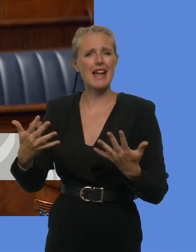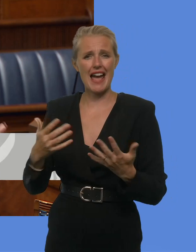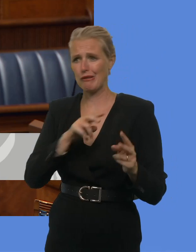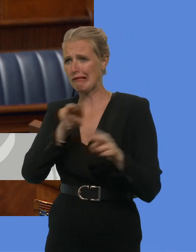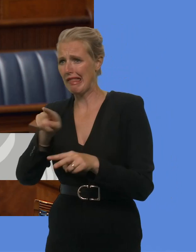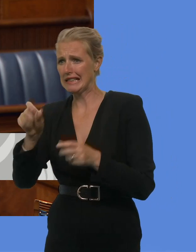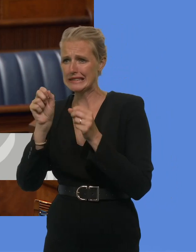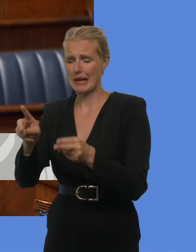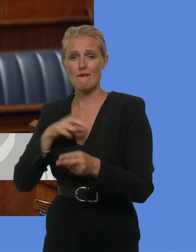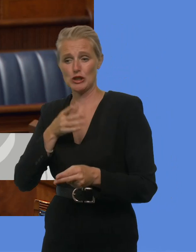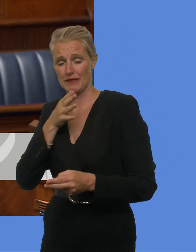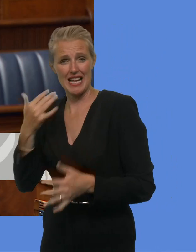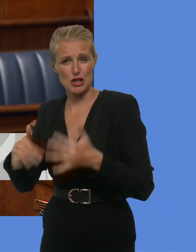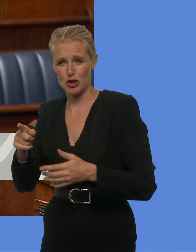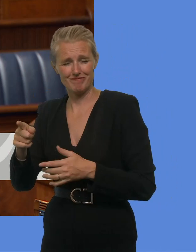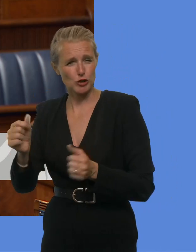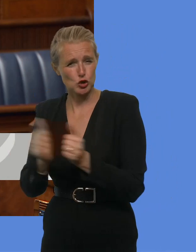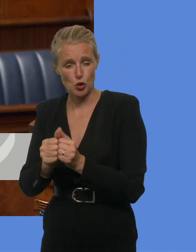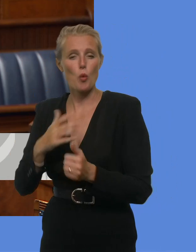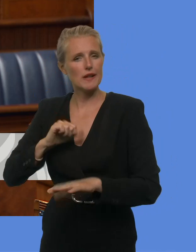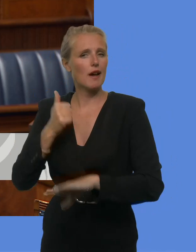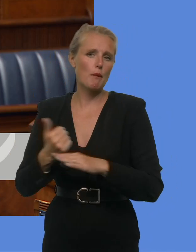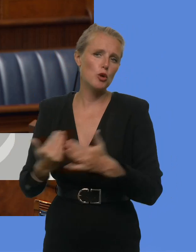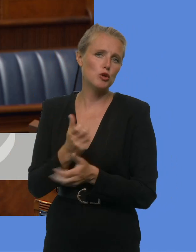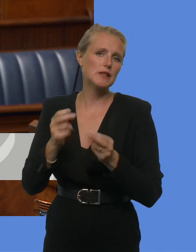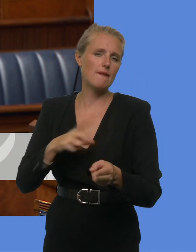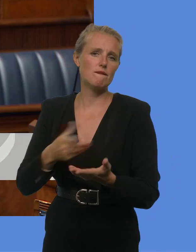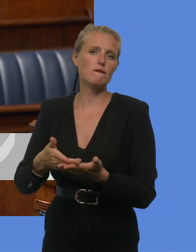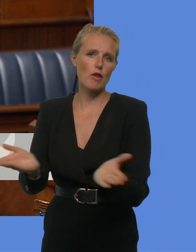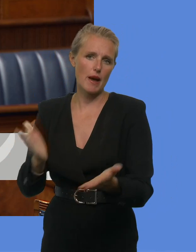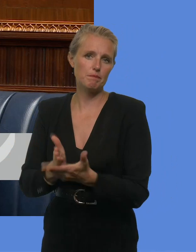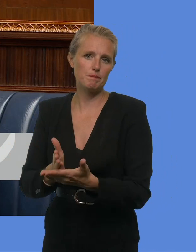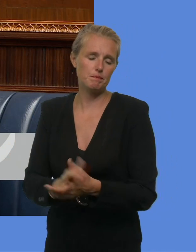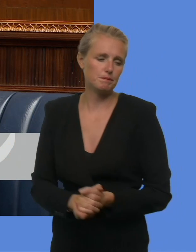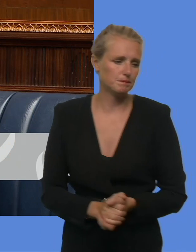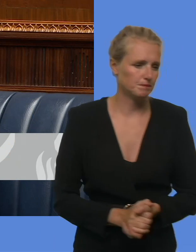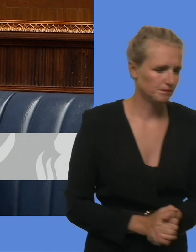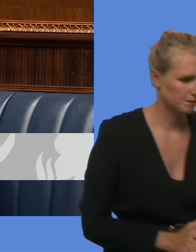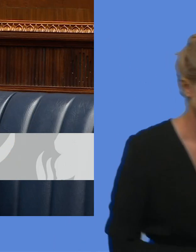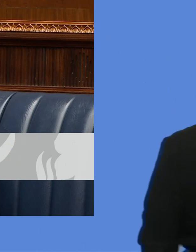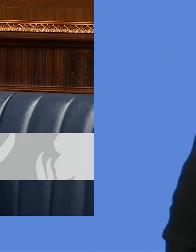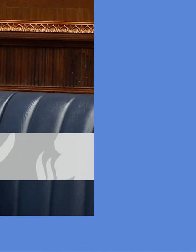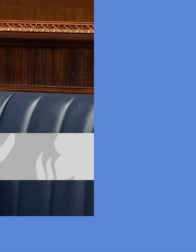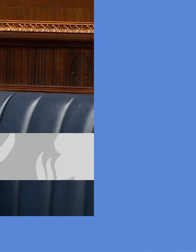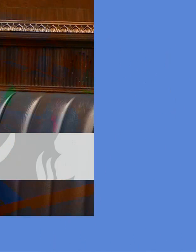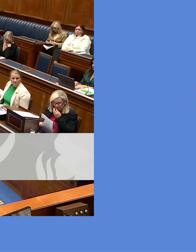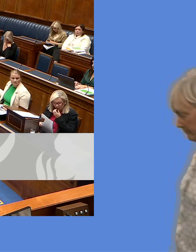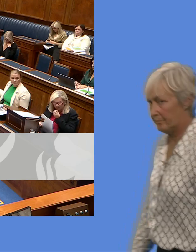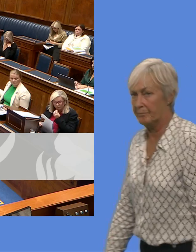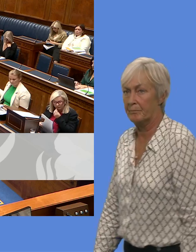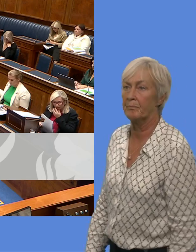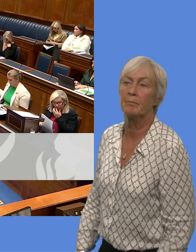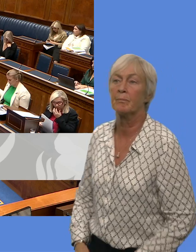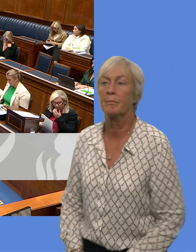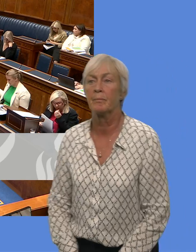scheme, which is for severely injured, and finding that the criteria is not the fit that it needs to be. We now move to topical questions. Matthew O'Toole.